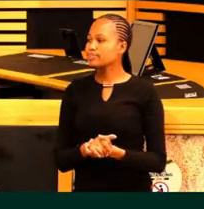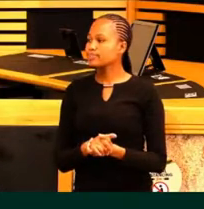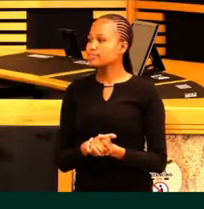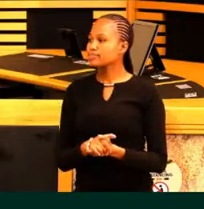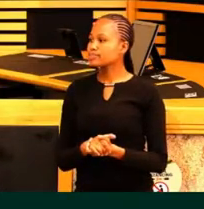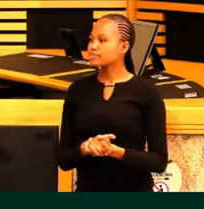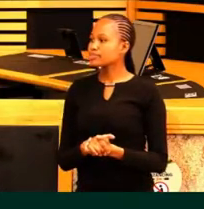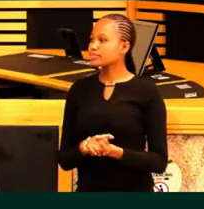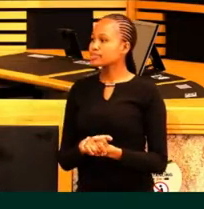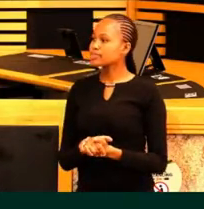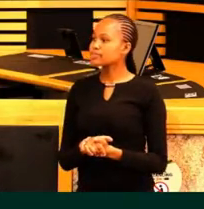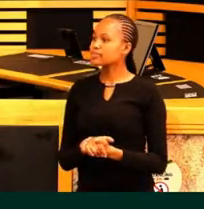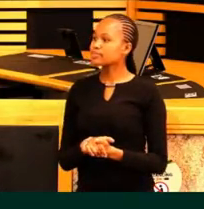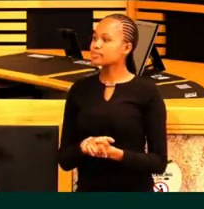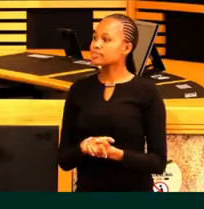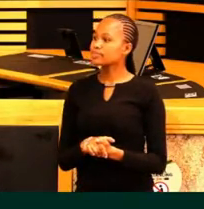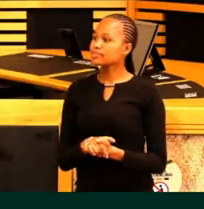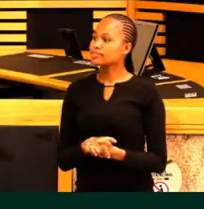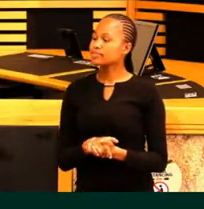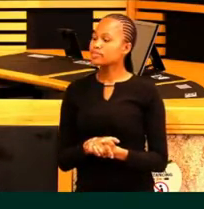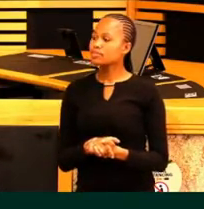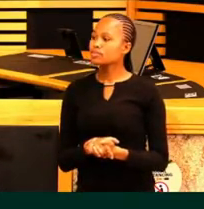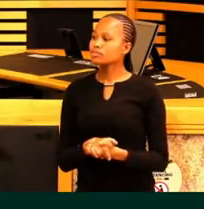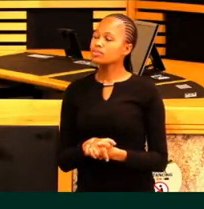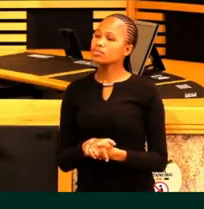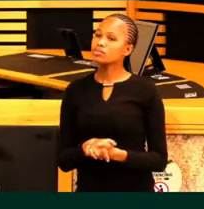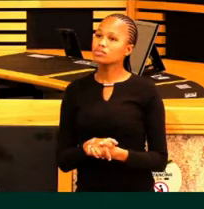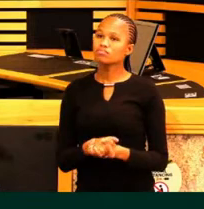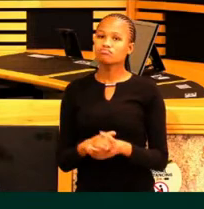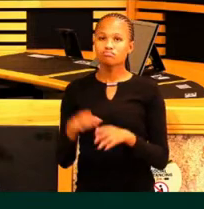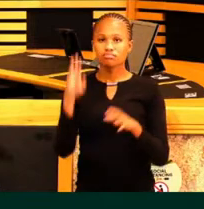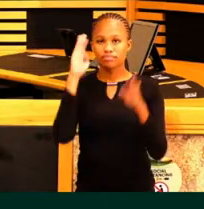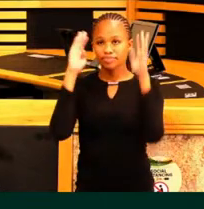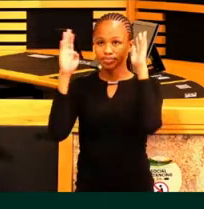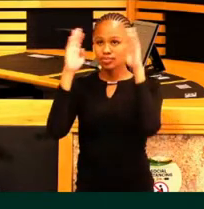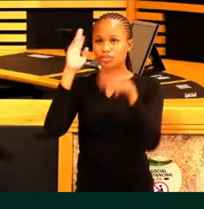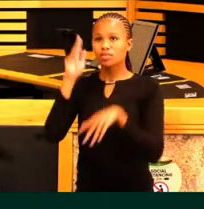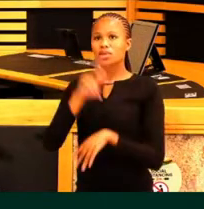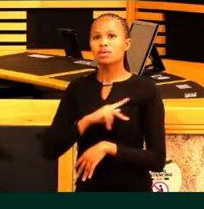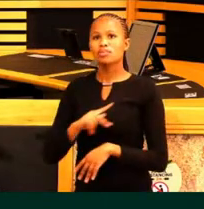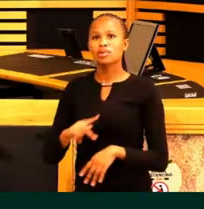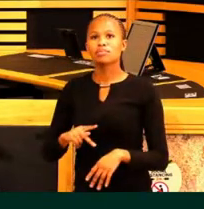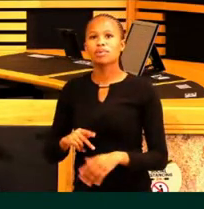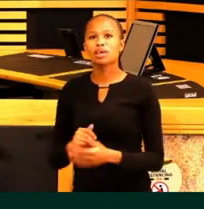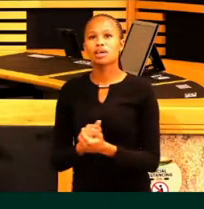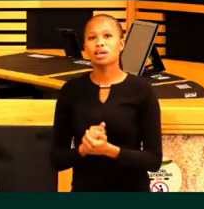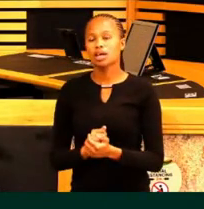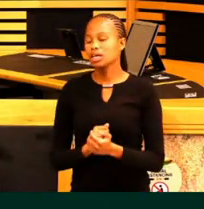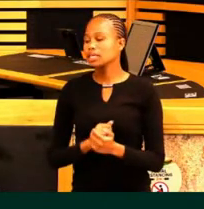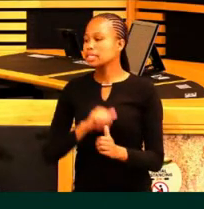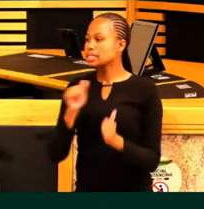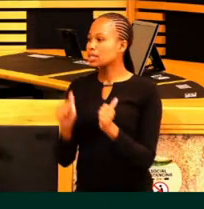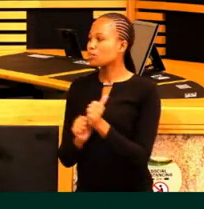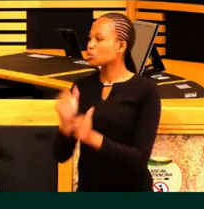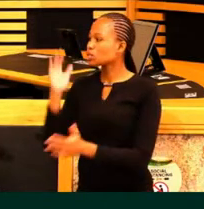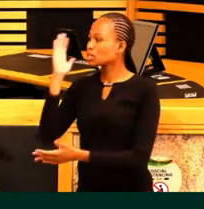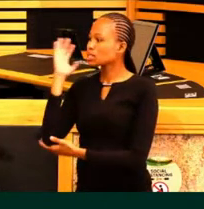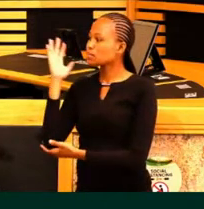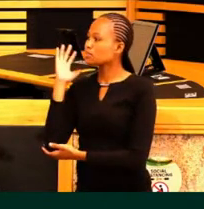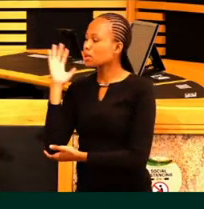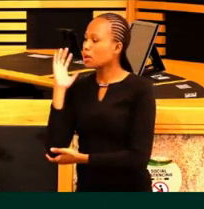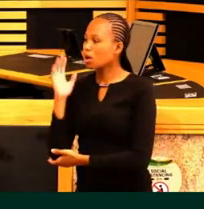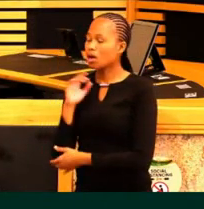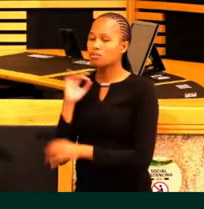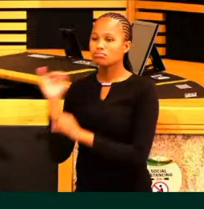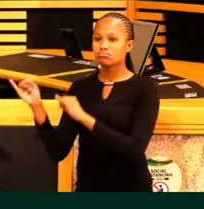of a 200 member greetings premiere Deputy speaker distinguished